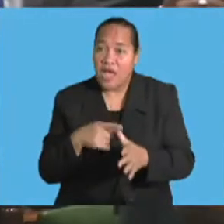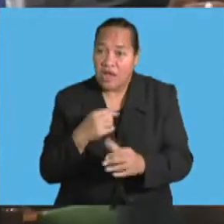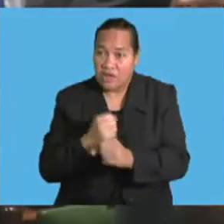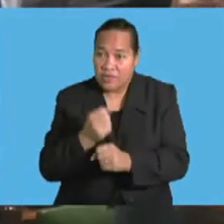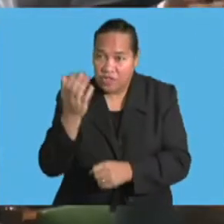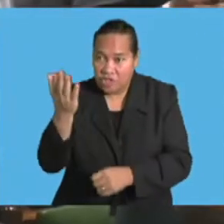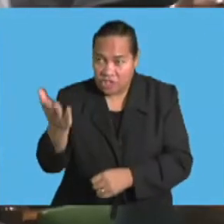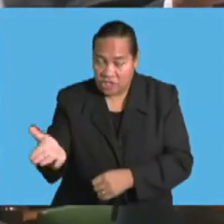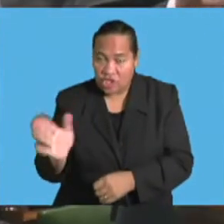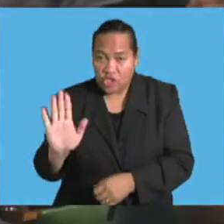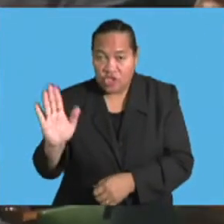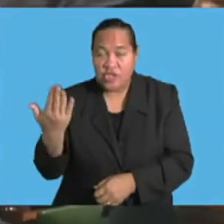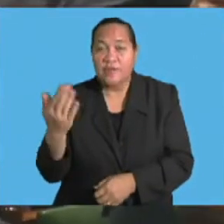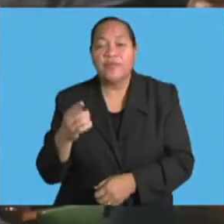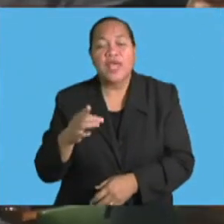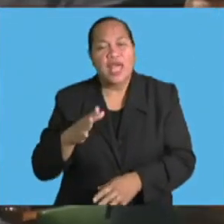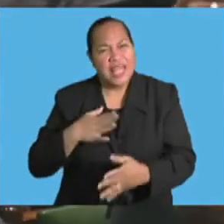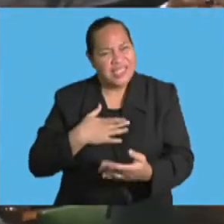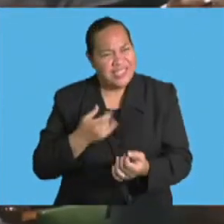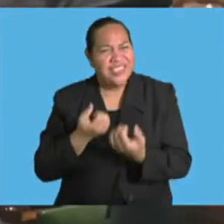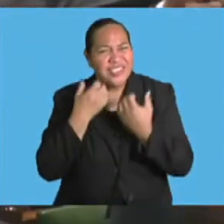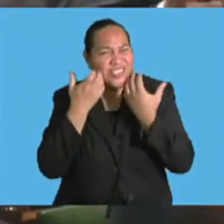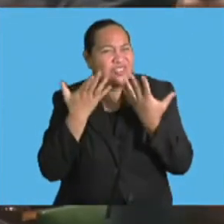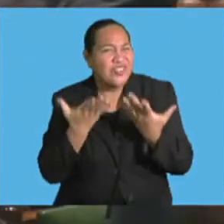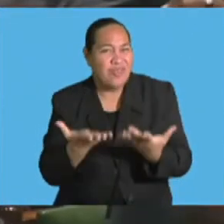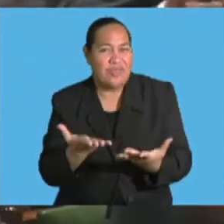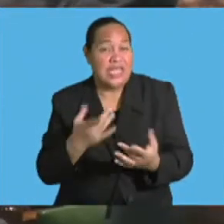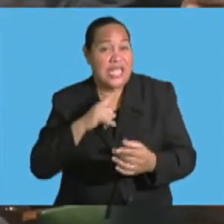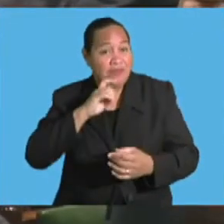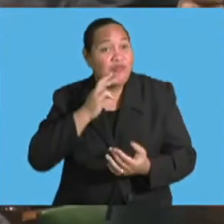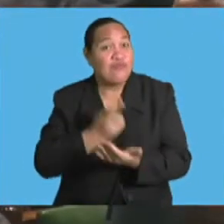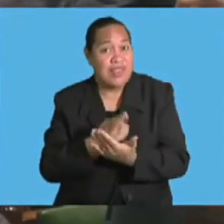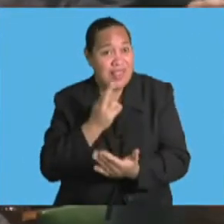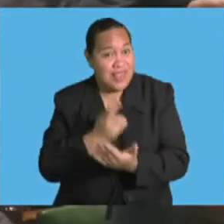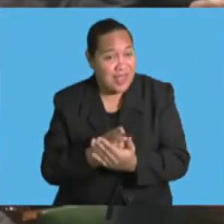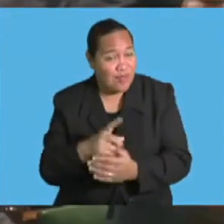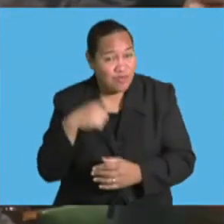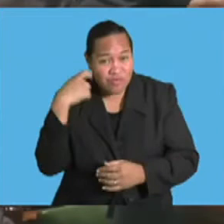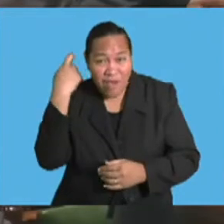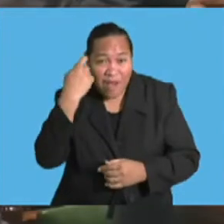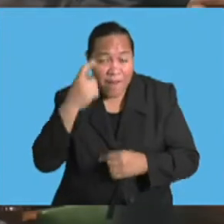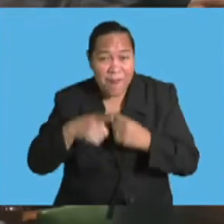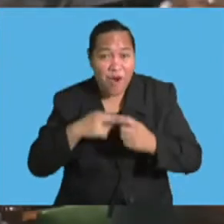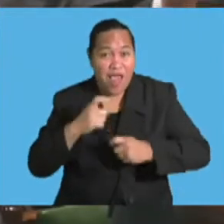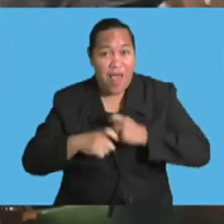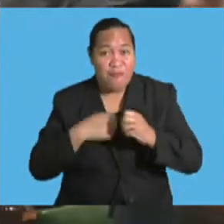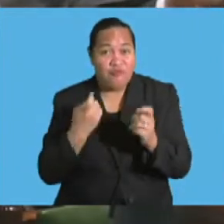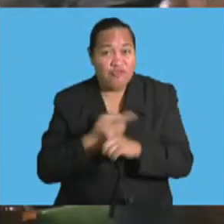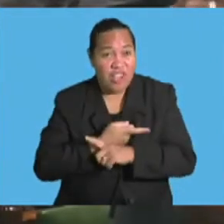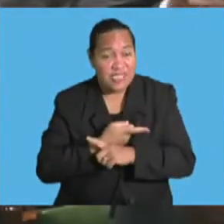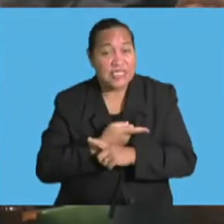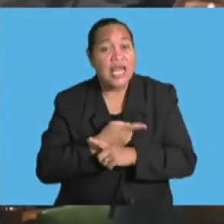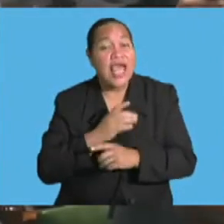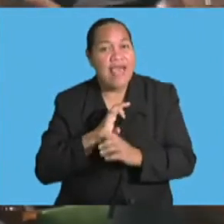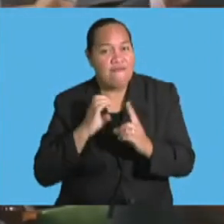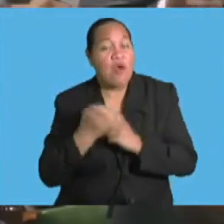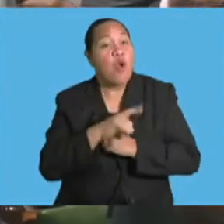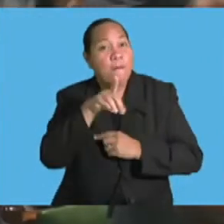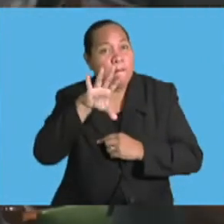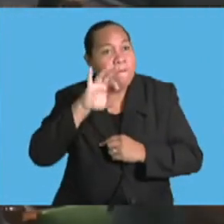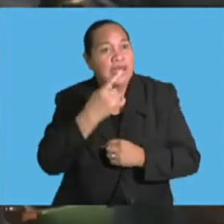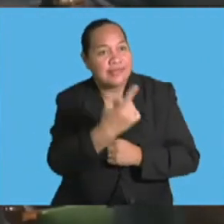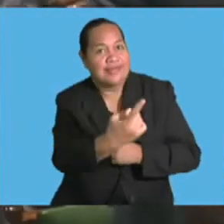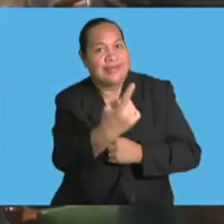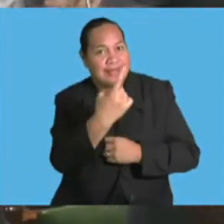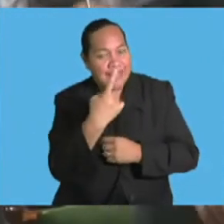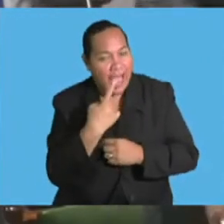floor. It is simply to demonstrate that if we are genuinely concerned about climate change and environment, we must come to Parliament with clean